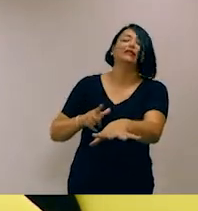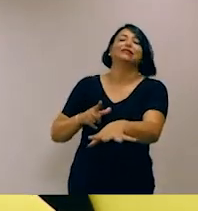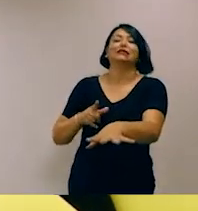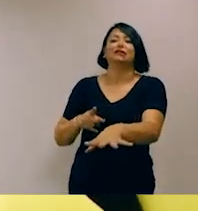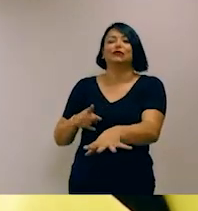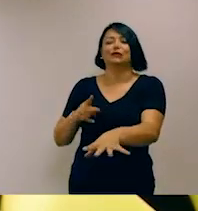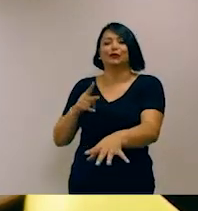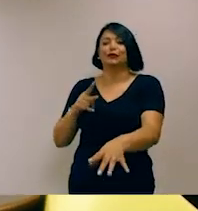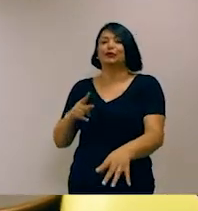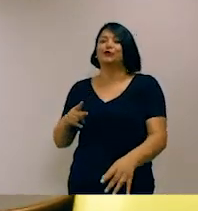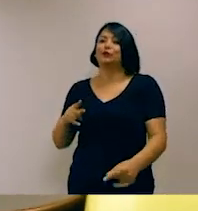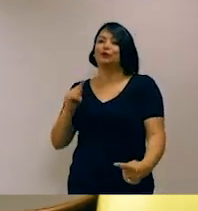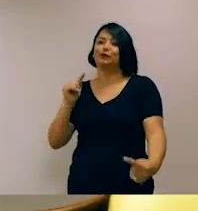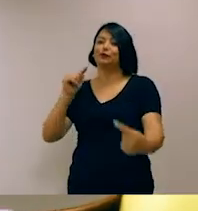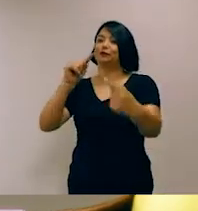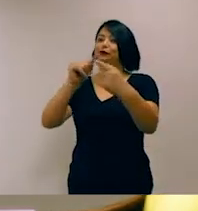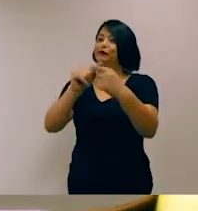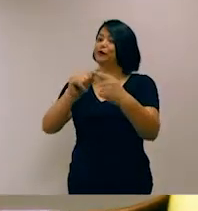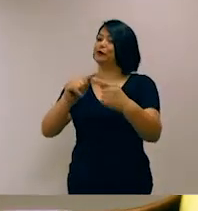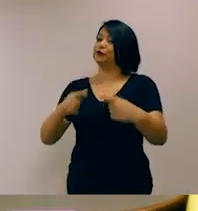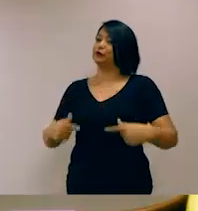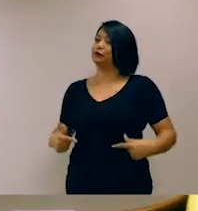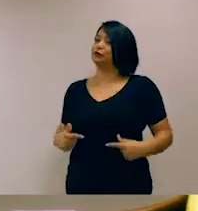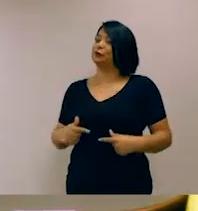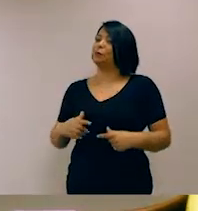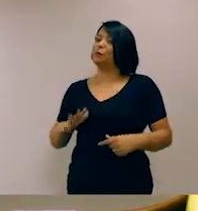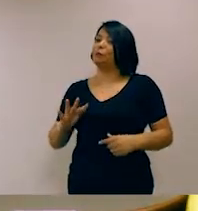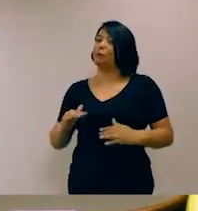us when we talk about